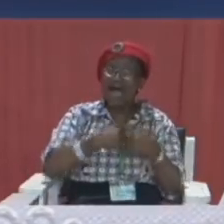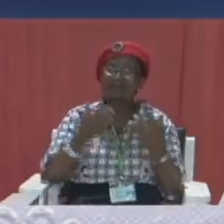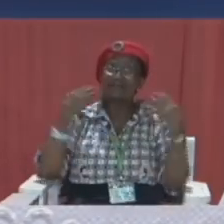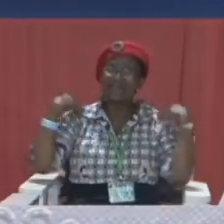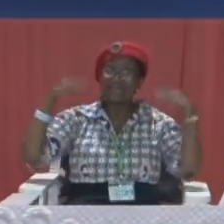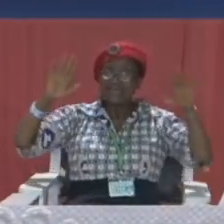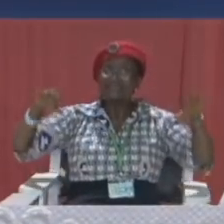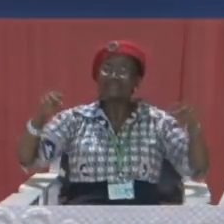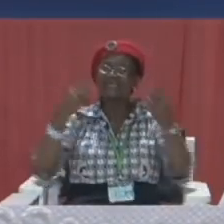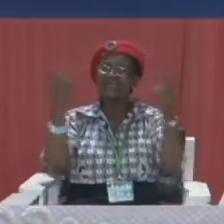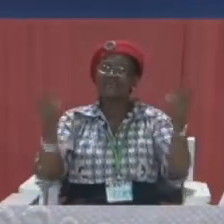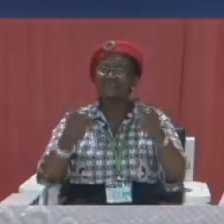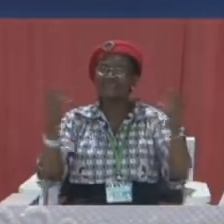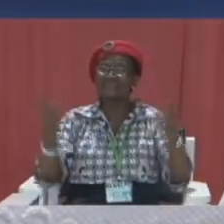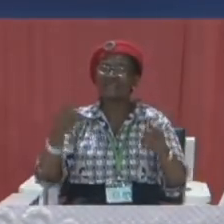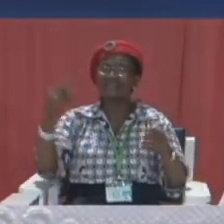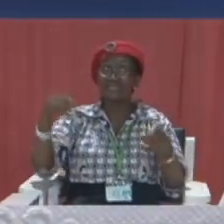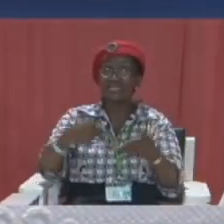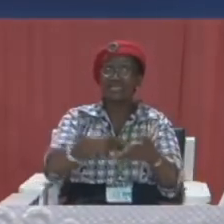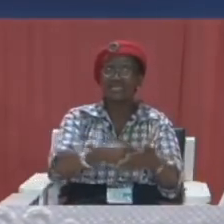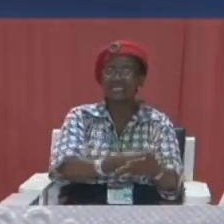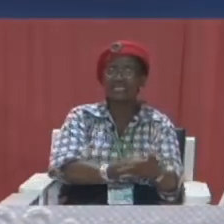angel said, I